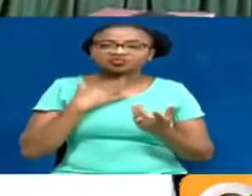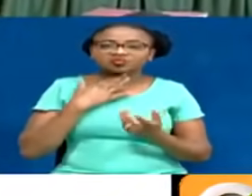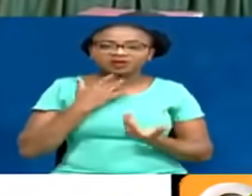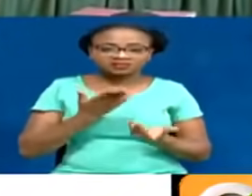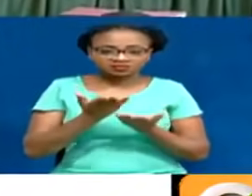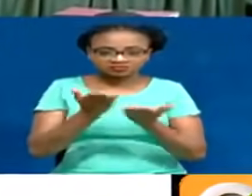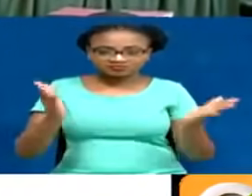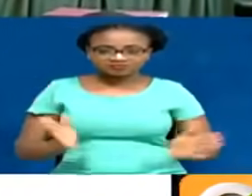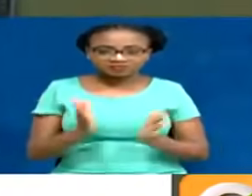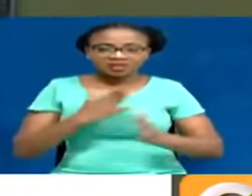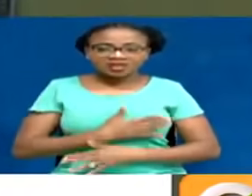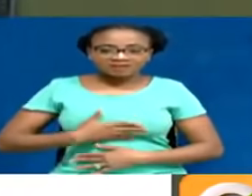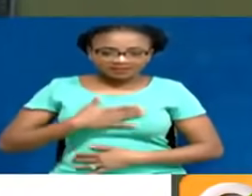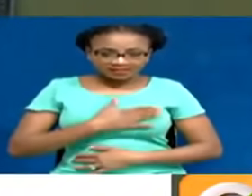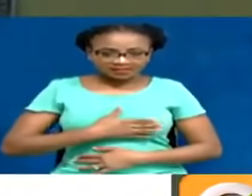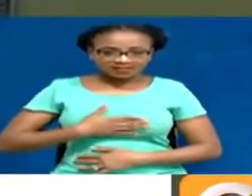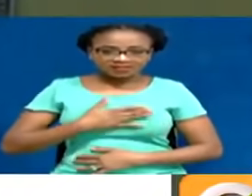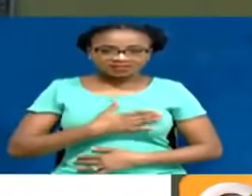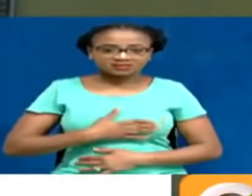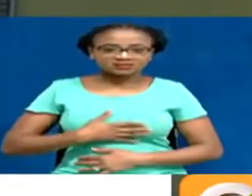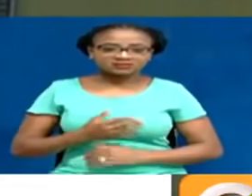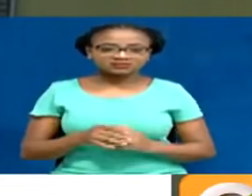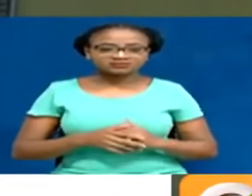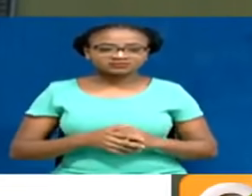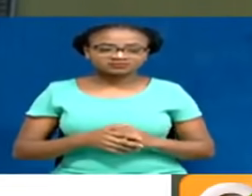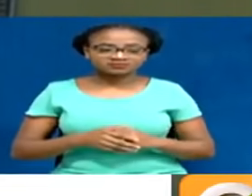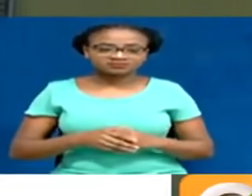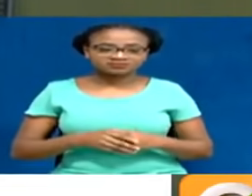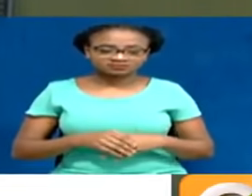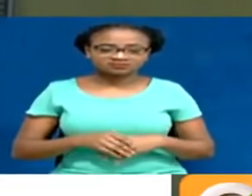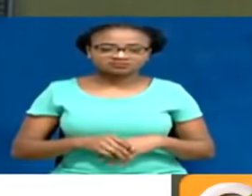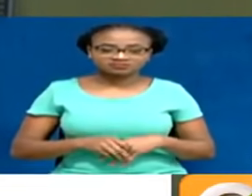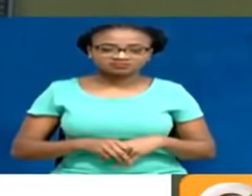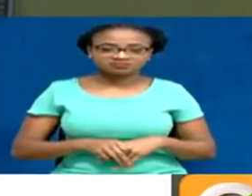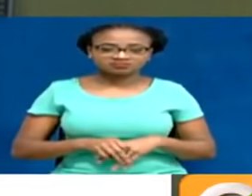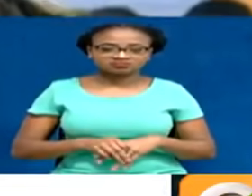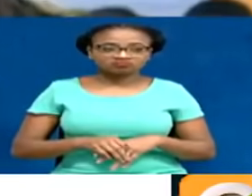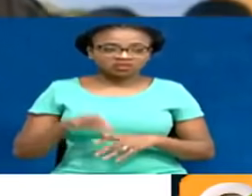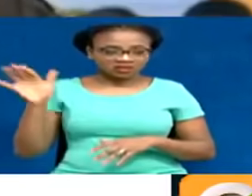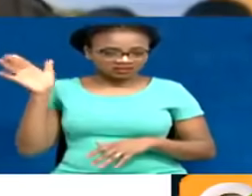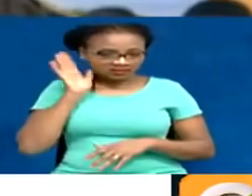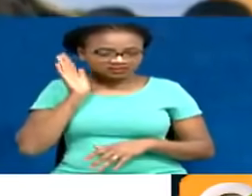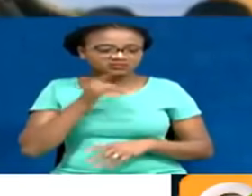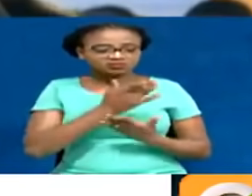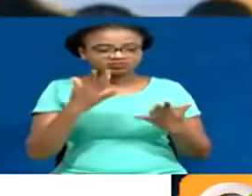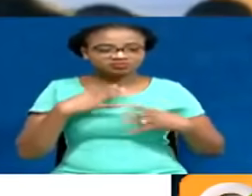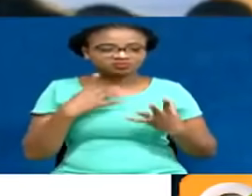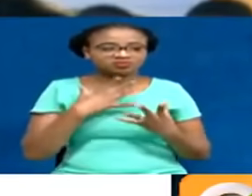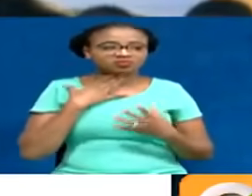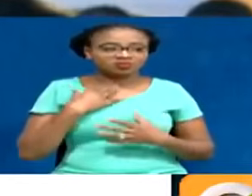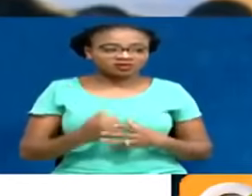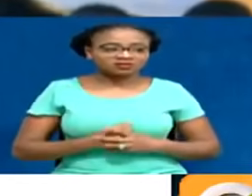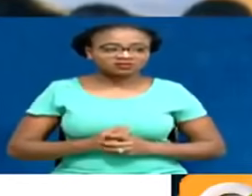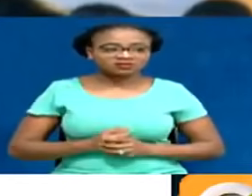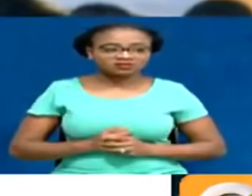ya rufaa kuruhusu matakwa ya wananchi kutekelezwa kupitia BBI. The learned judges were keen